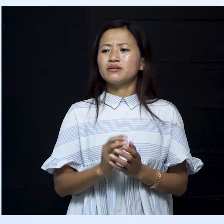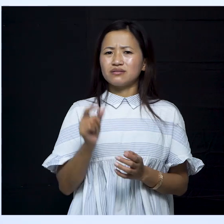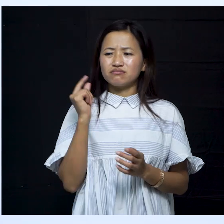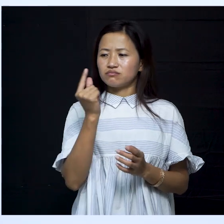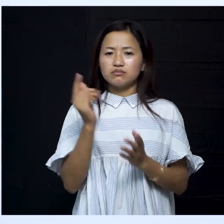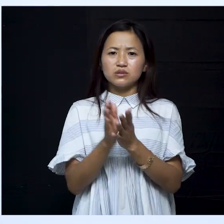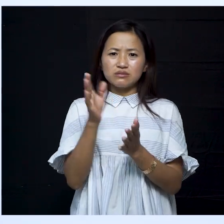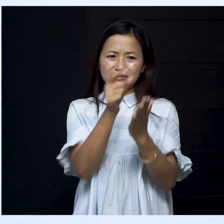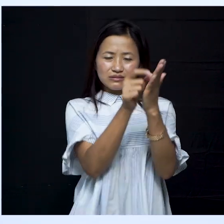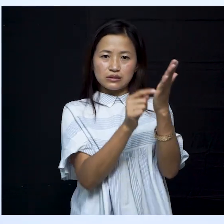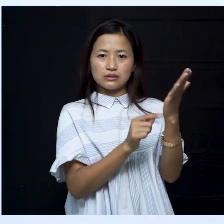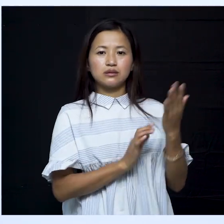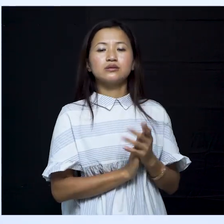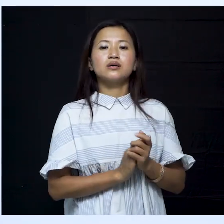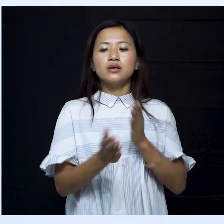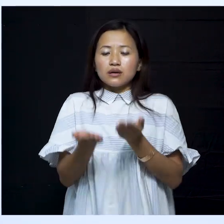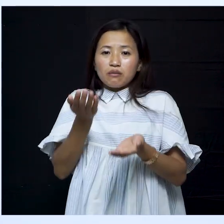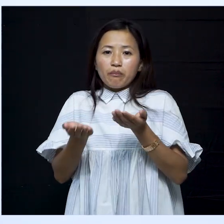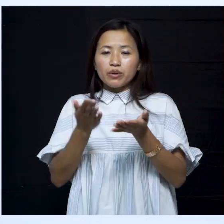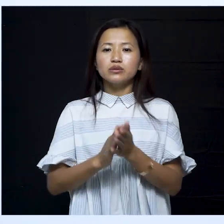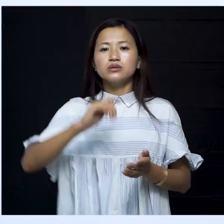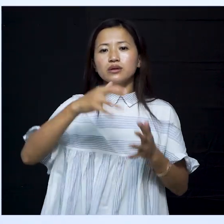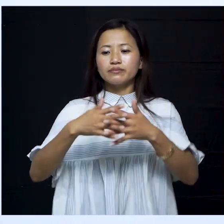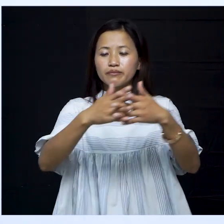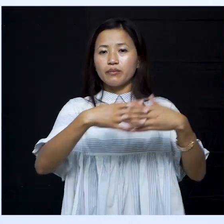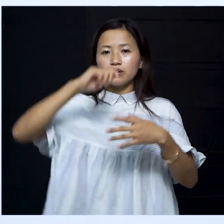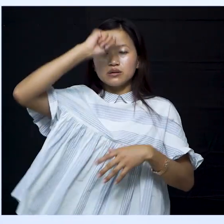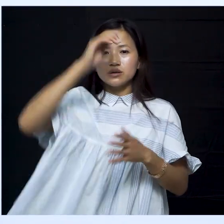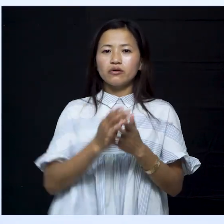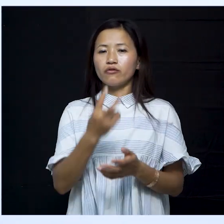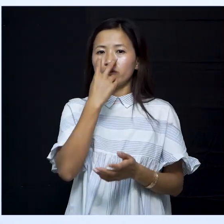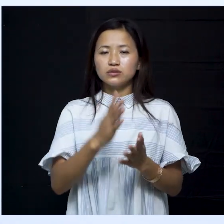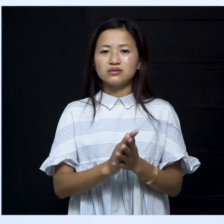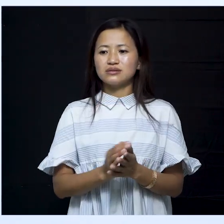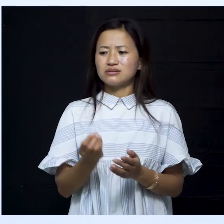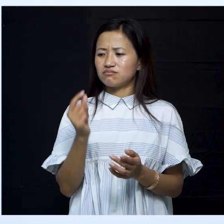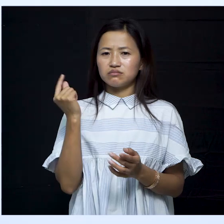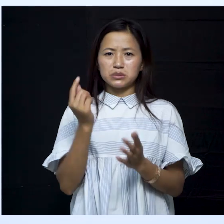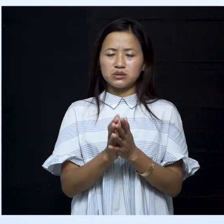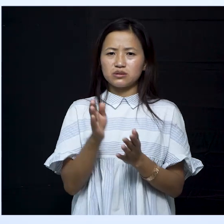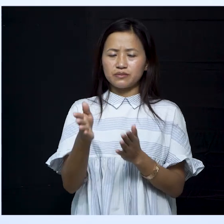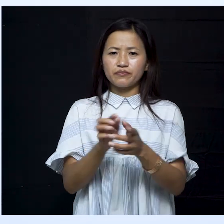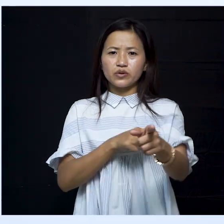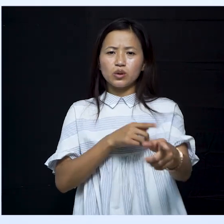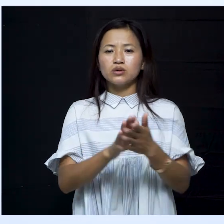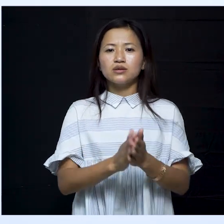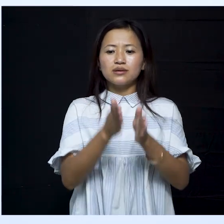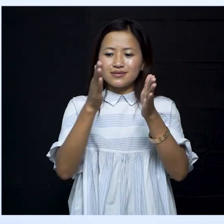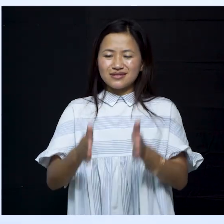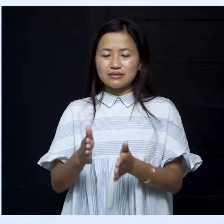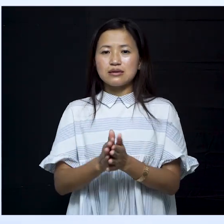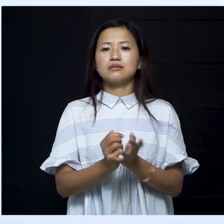unnecessary details. Comparing with American English, it focuses on too many unnecessary details, long statements for a